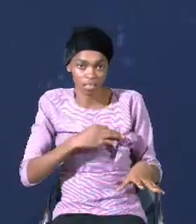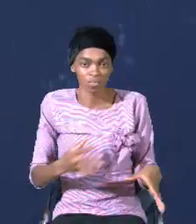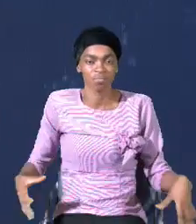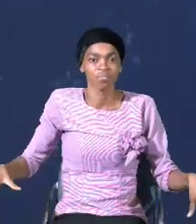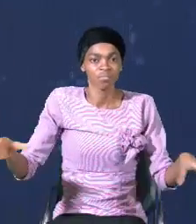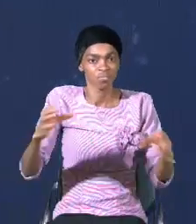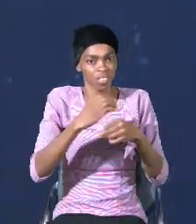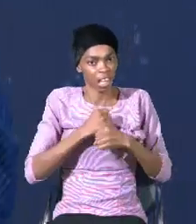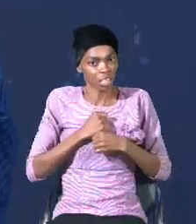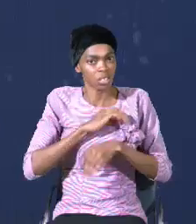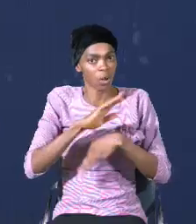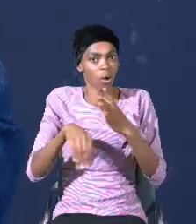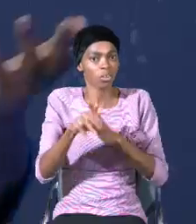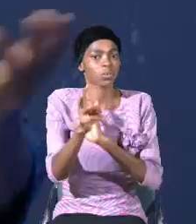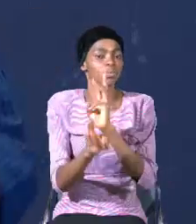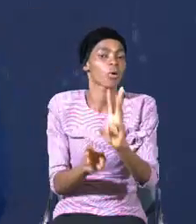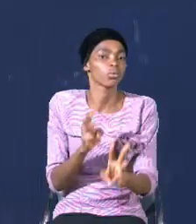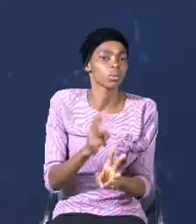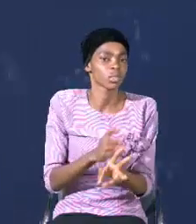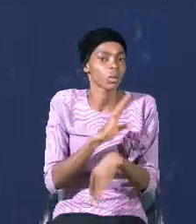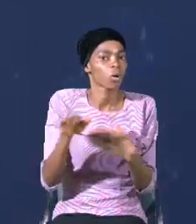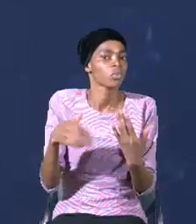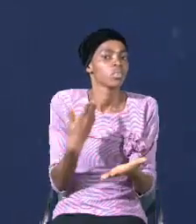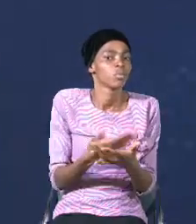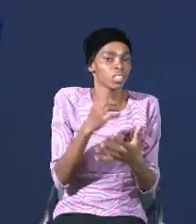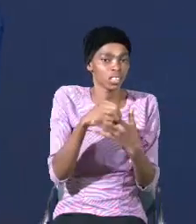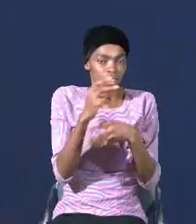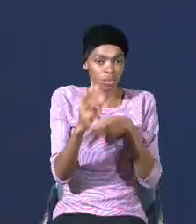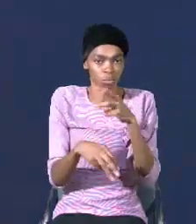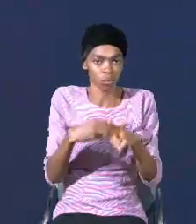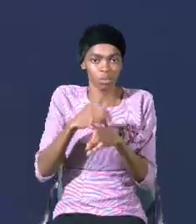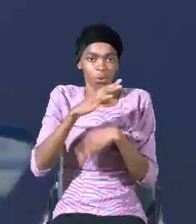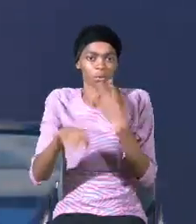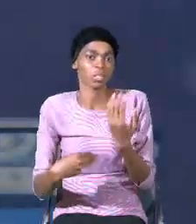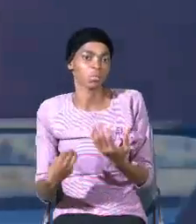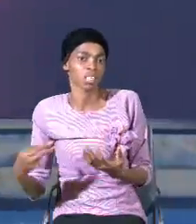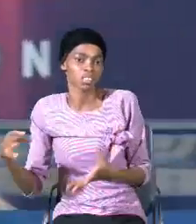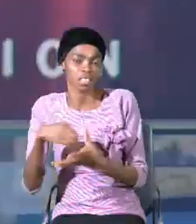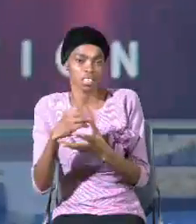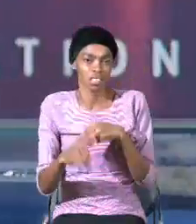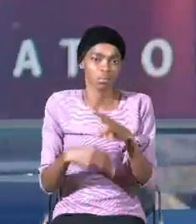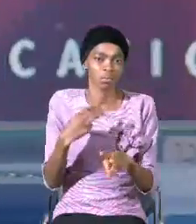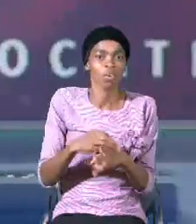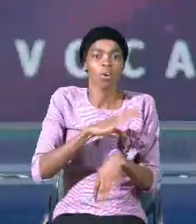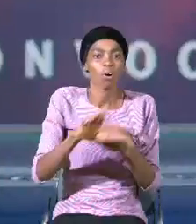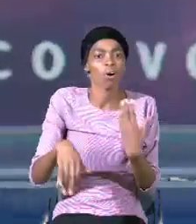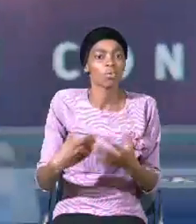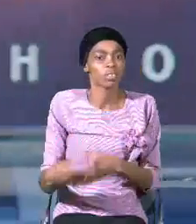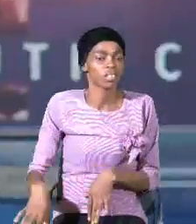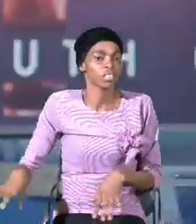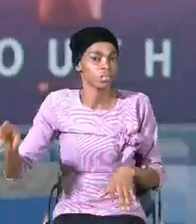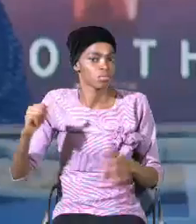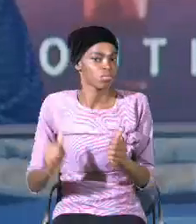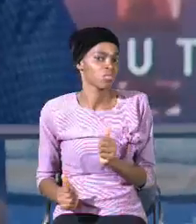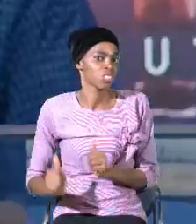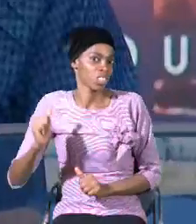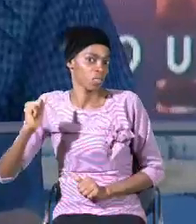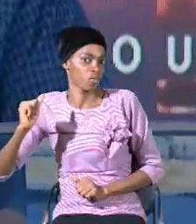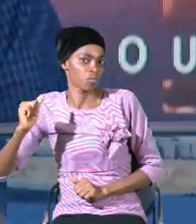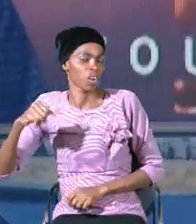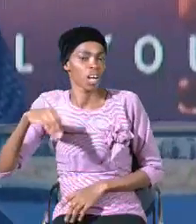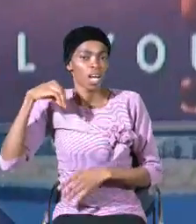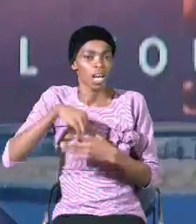the world, all the materialism of the world, all the chieftaincy titles in the world, all